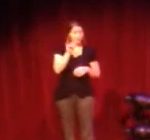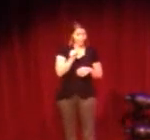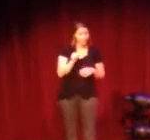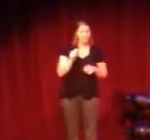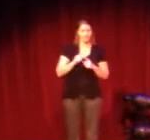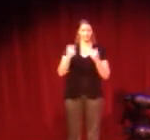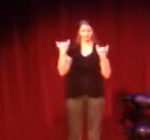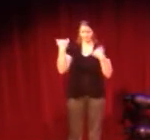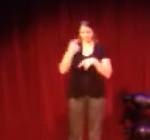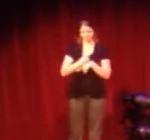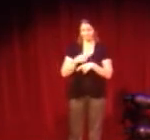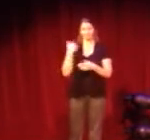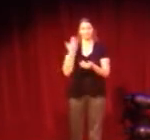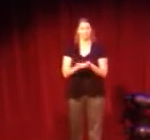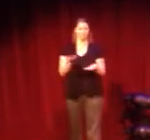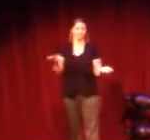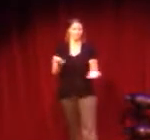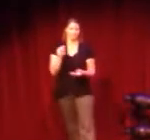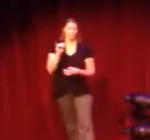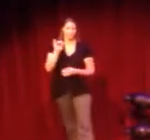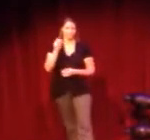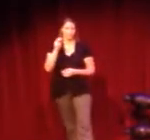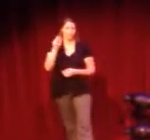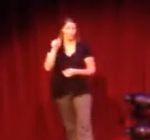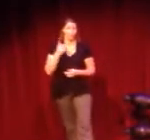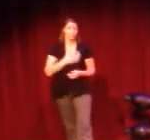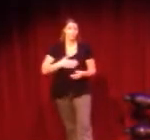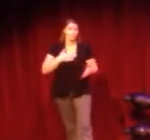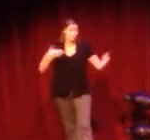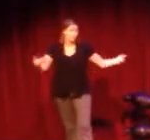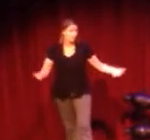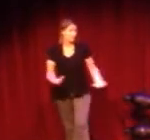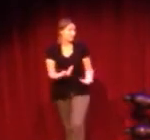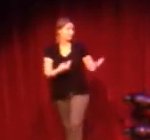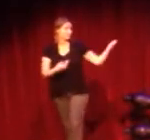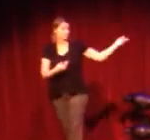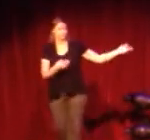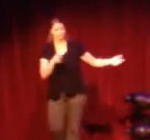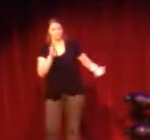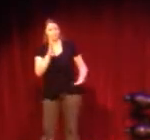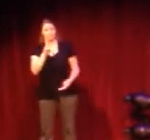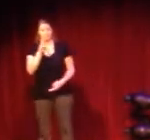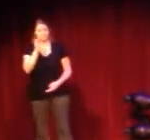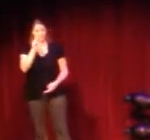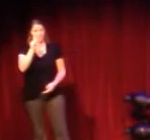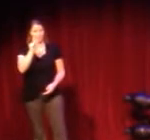they've landed in Mishawaka, Indiana. So would you please welcome the Funny Boys.